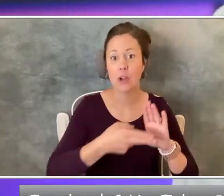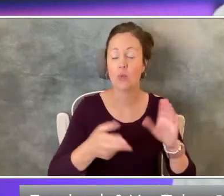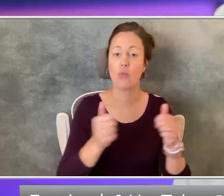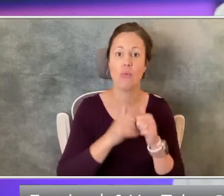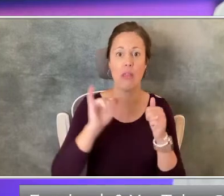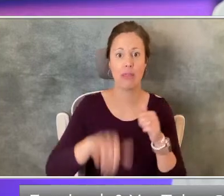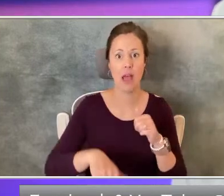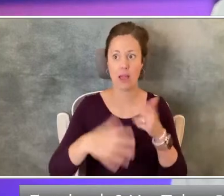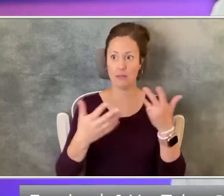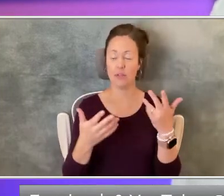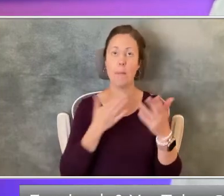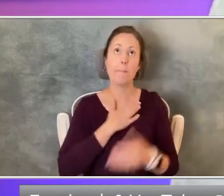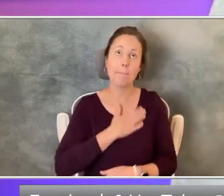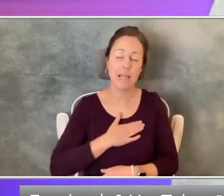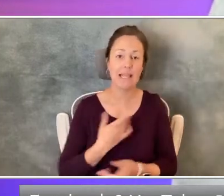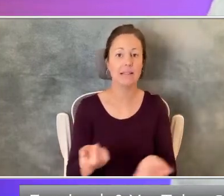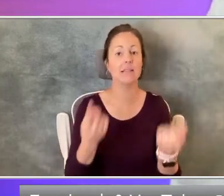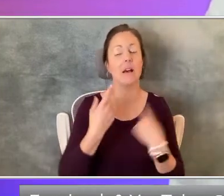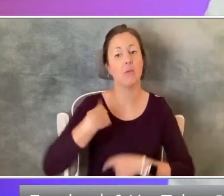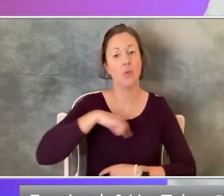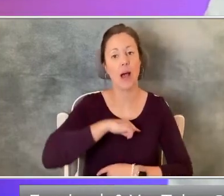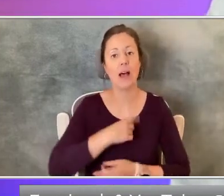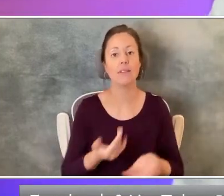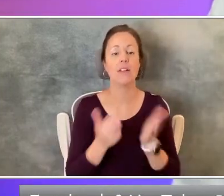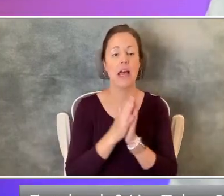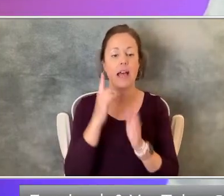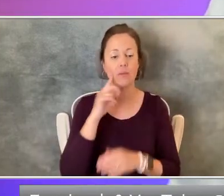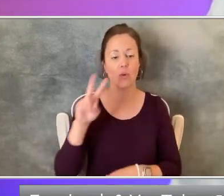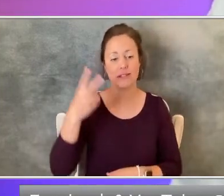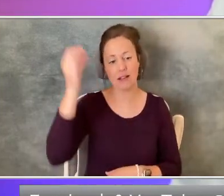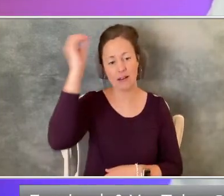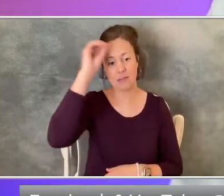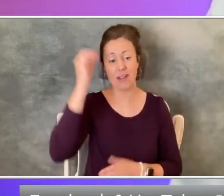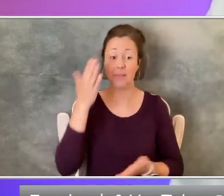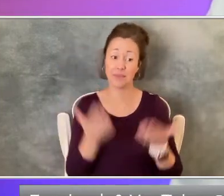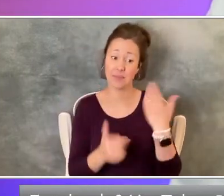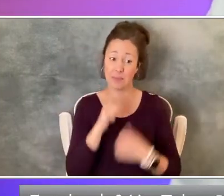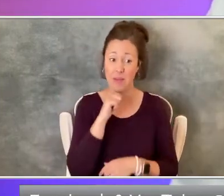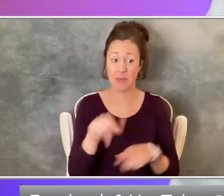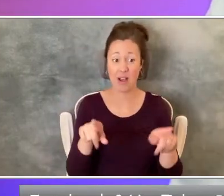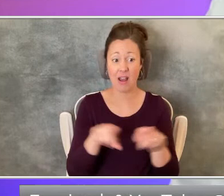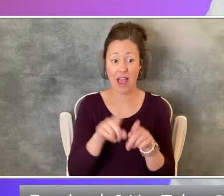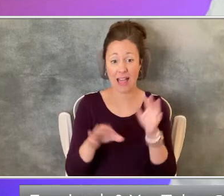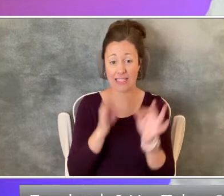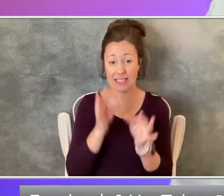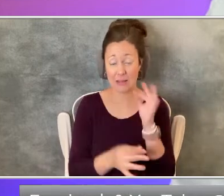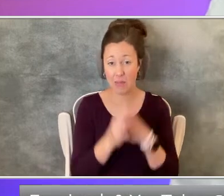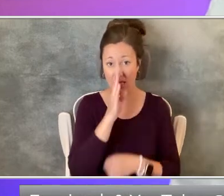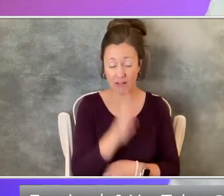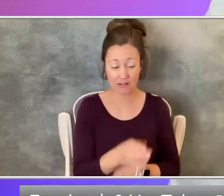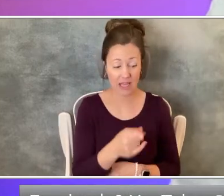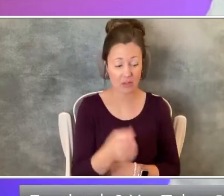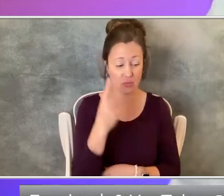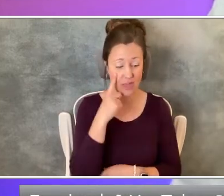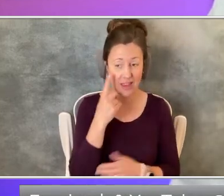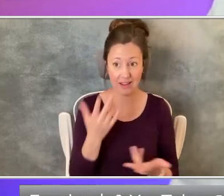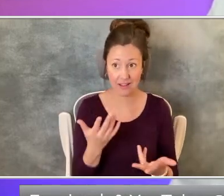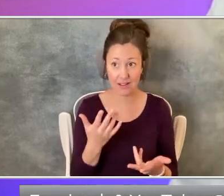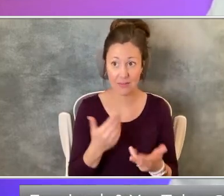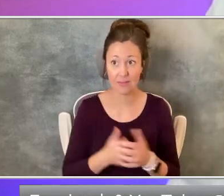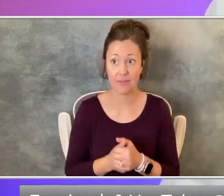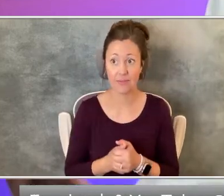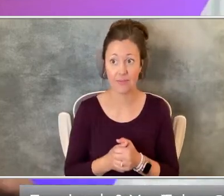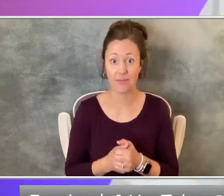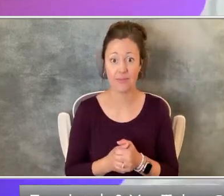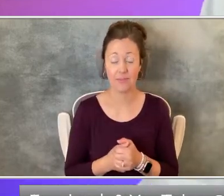come to us, seek second opinion. It may not be as simple, unfortunately, as some of the people out